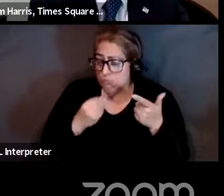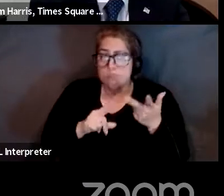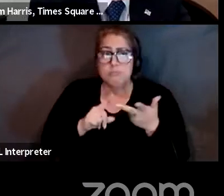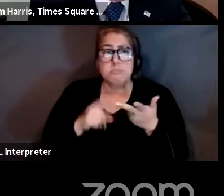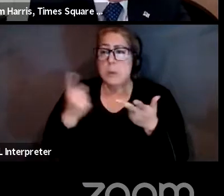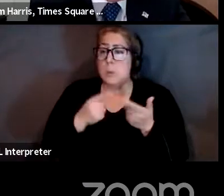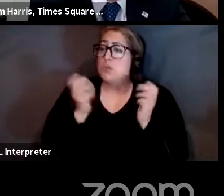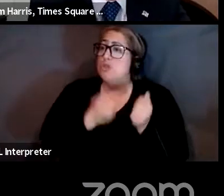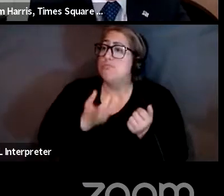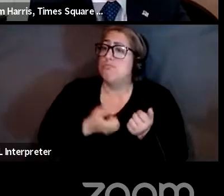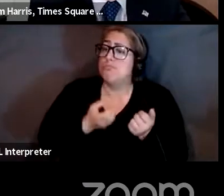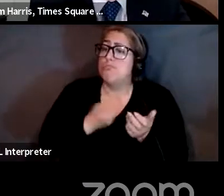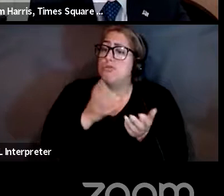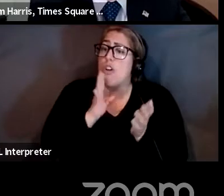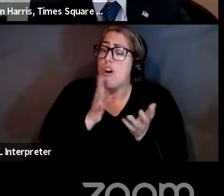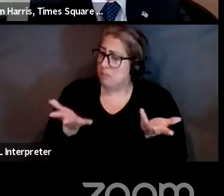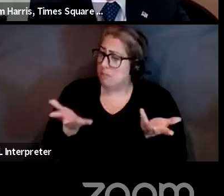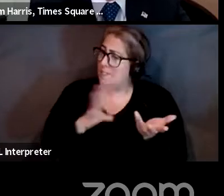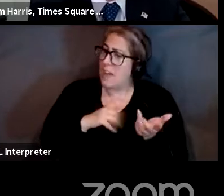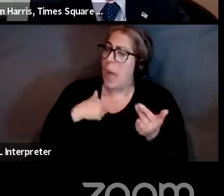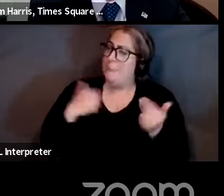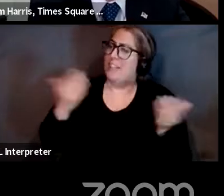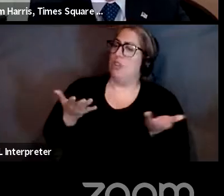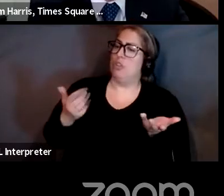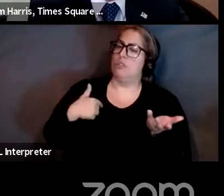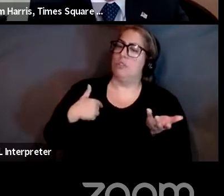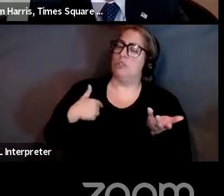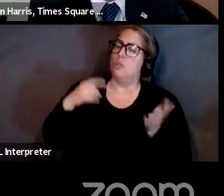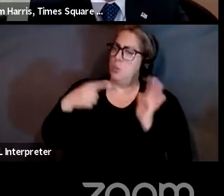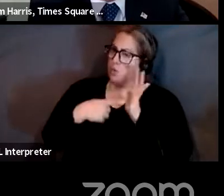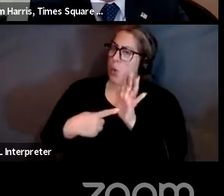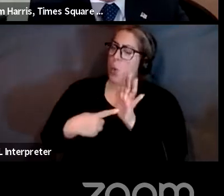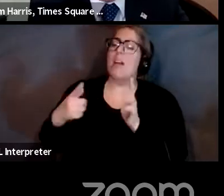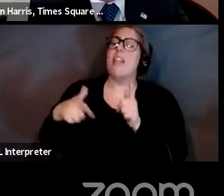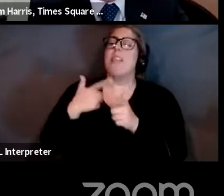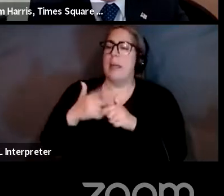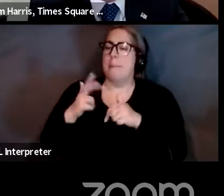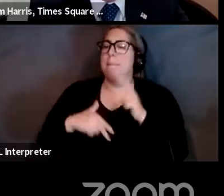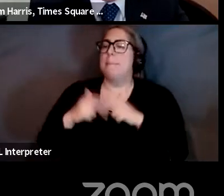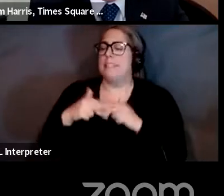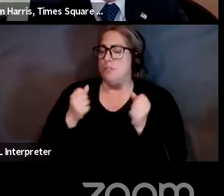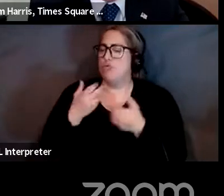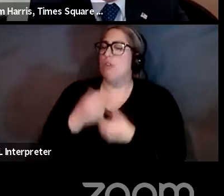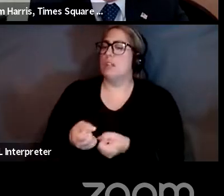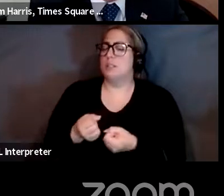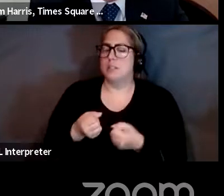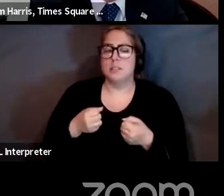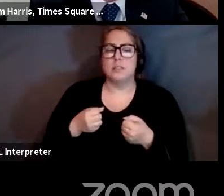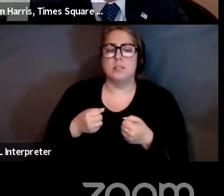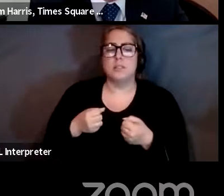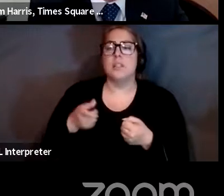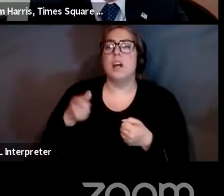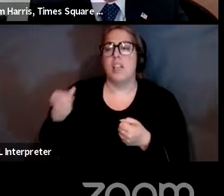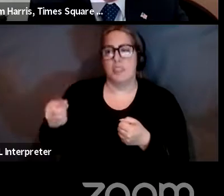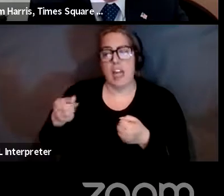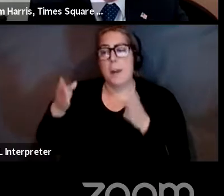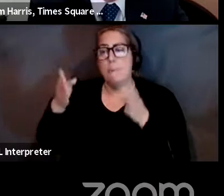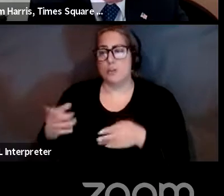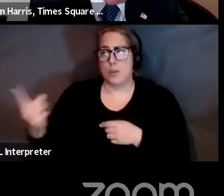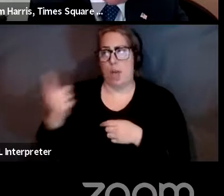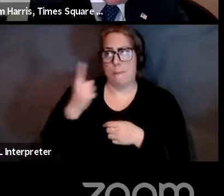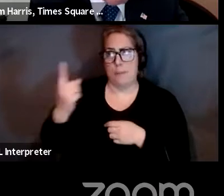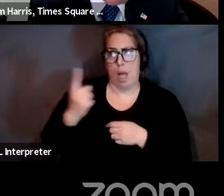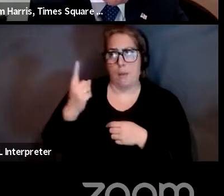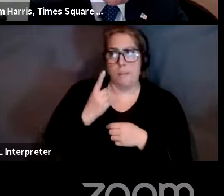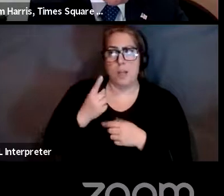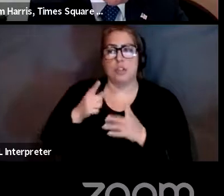talk to. It's really about people starting to feel like these are people that I can rely on. I can sense that I